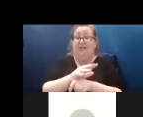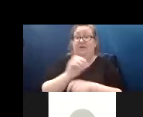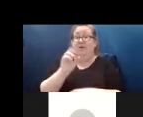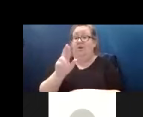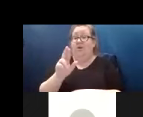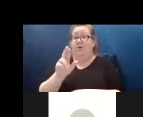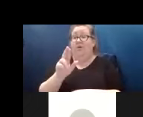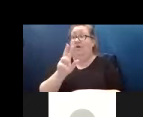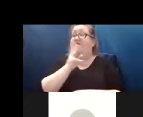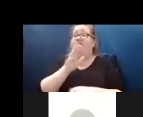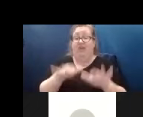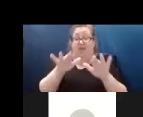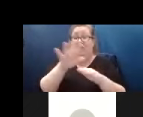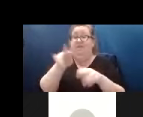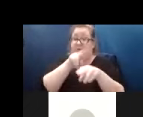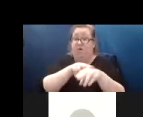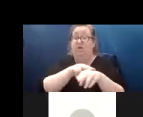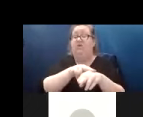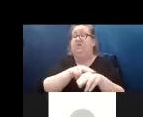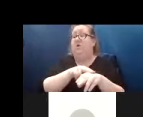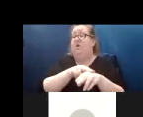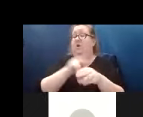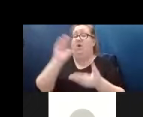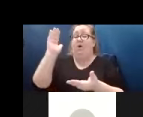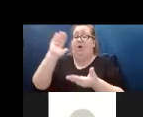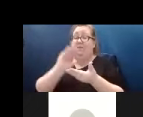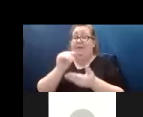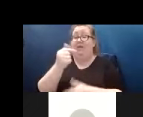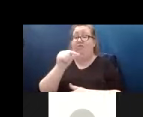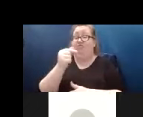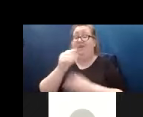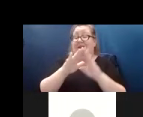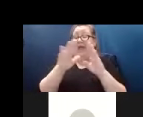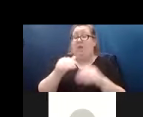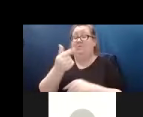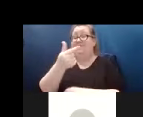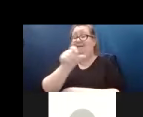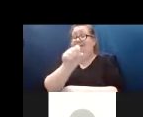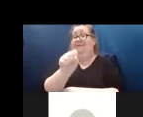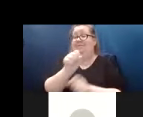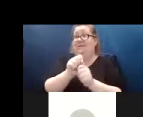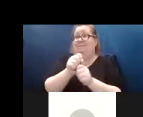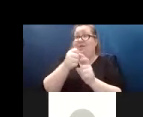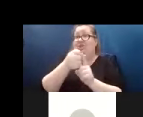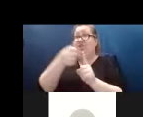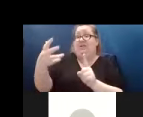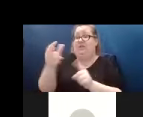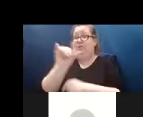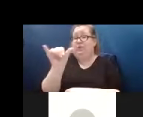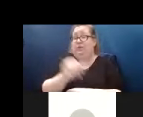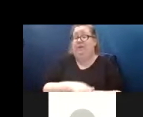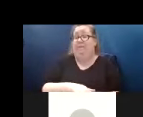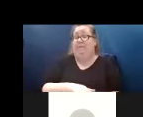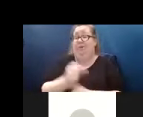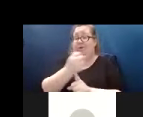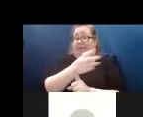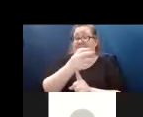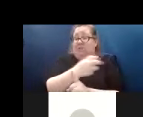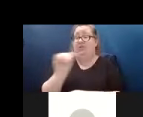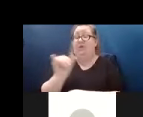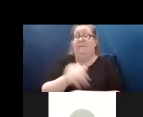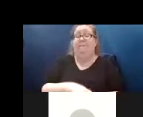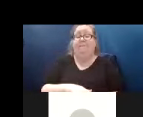reducing flooding, of course, or mitigating greenhouse gas emissions too. And then lastly, waste reduction